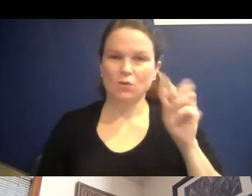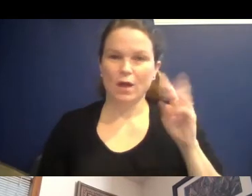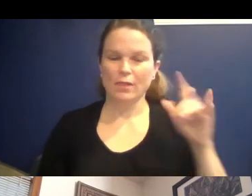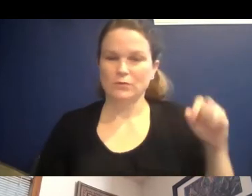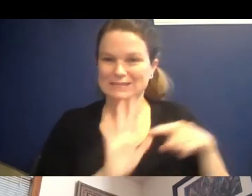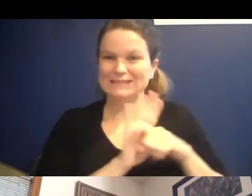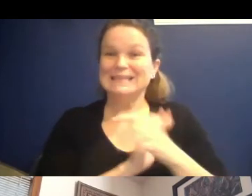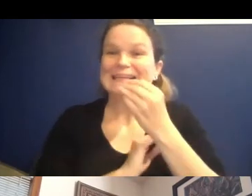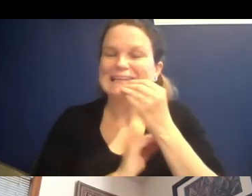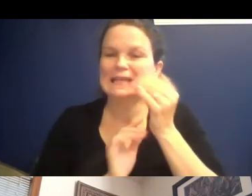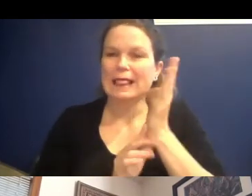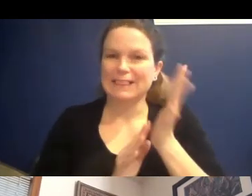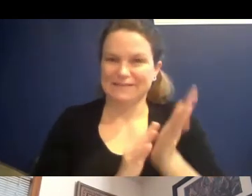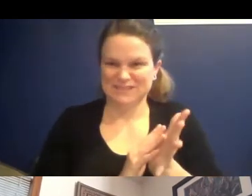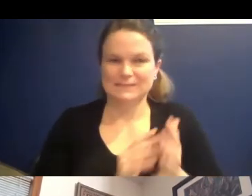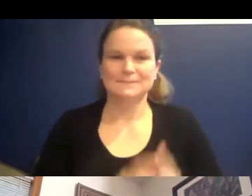cottonwood.